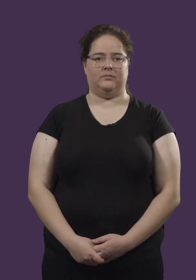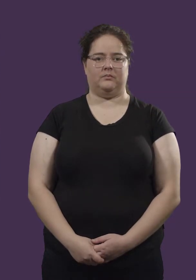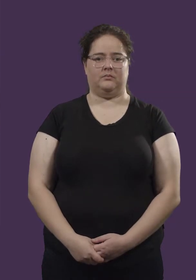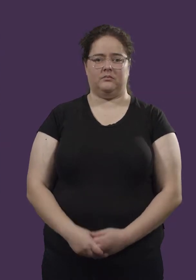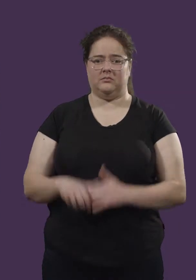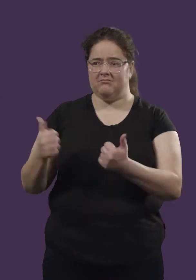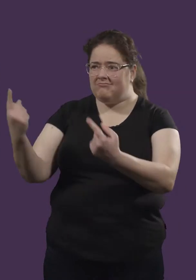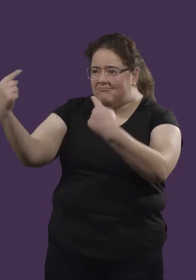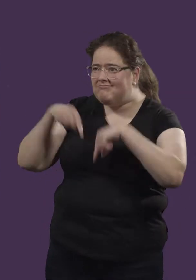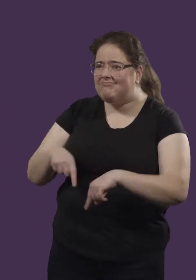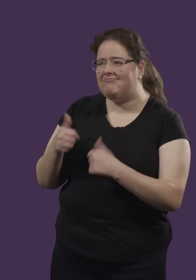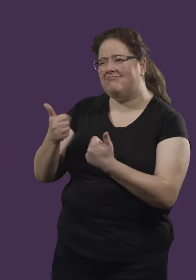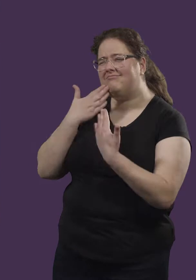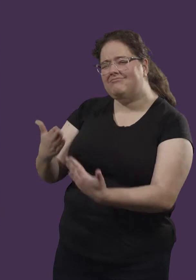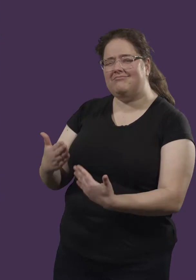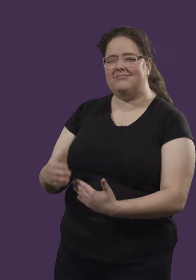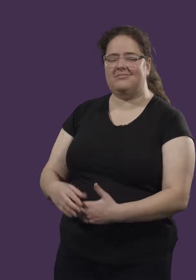It's great you could come here today, Kerry.